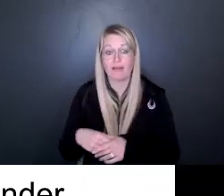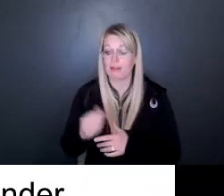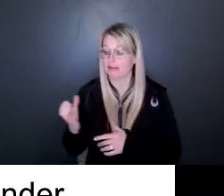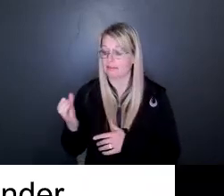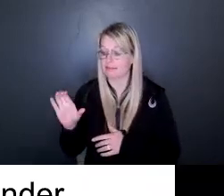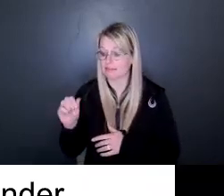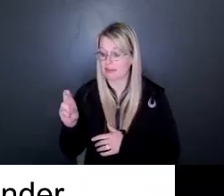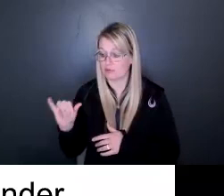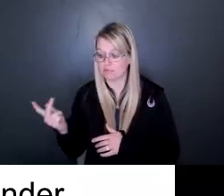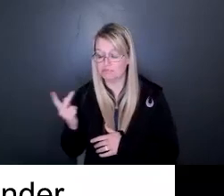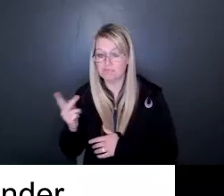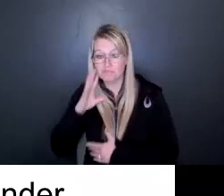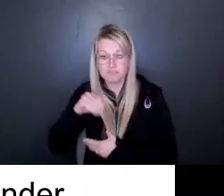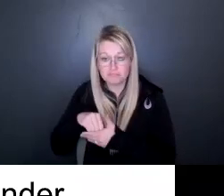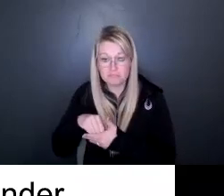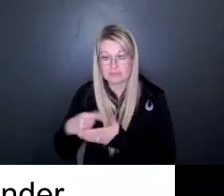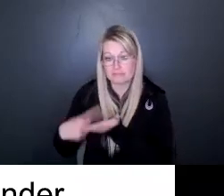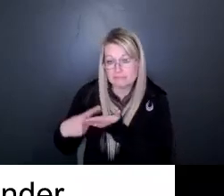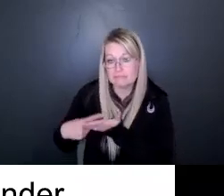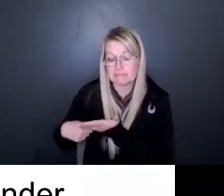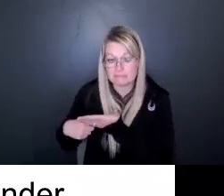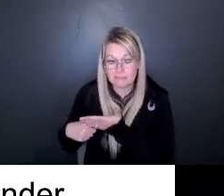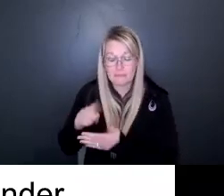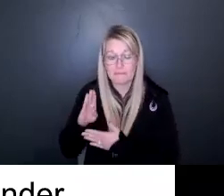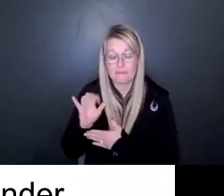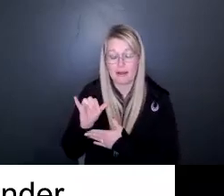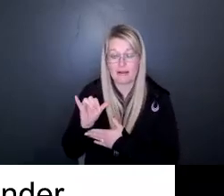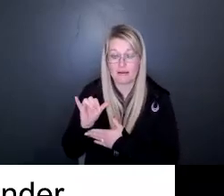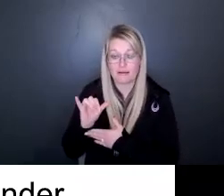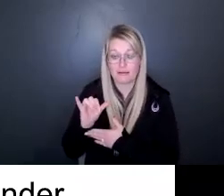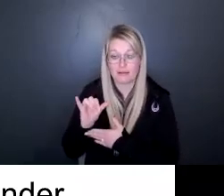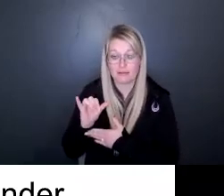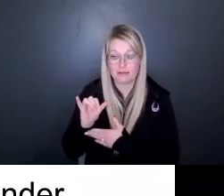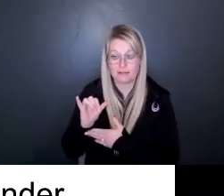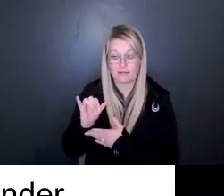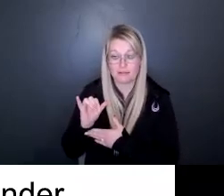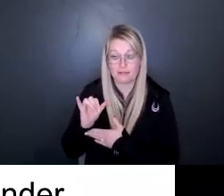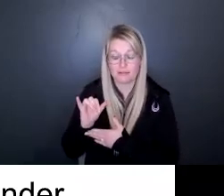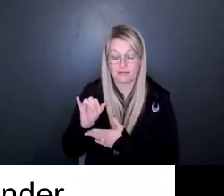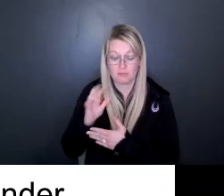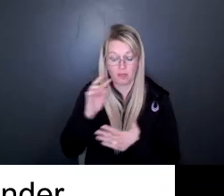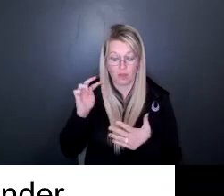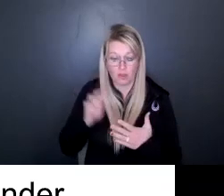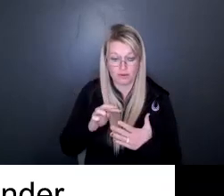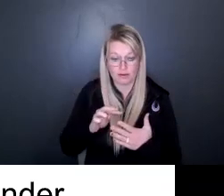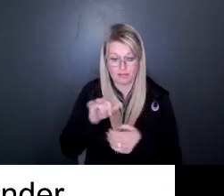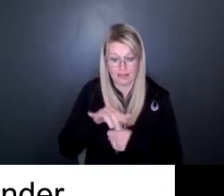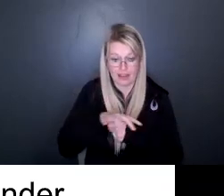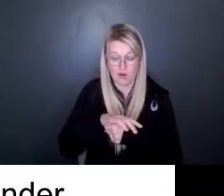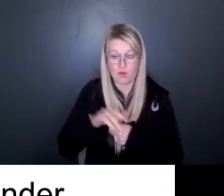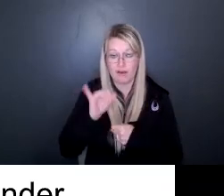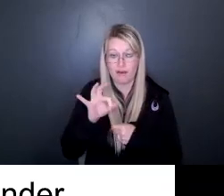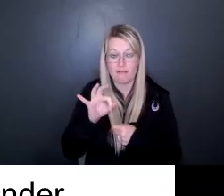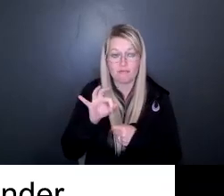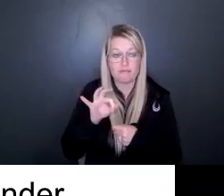I engaged the discussions by looking at the areas of